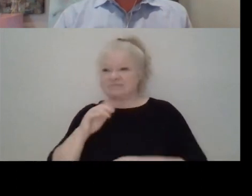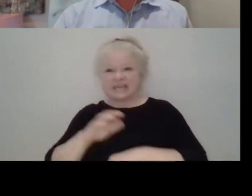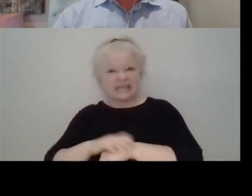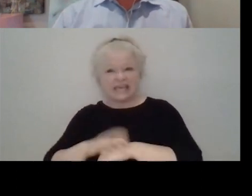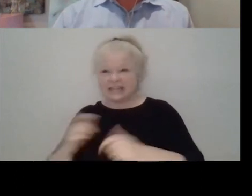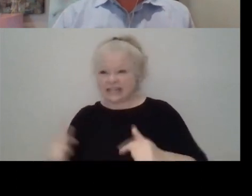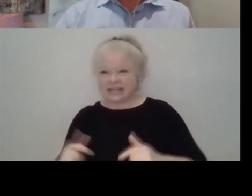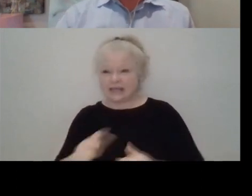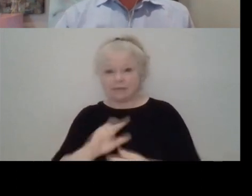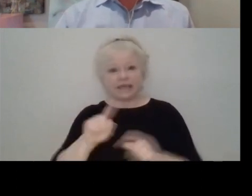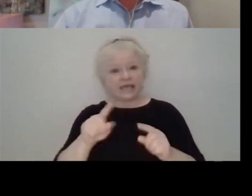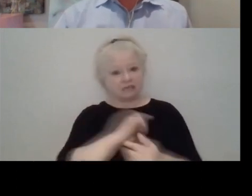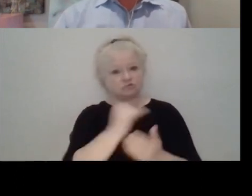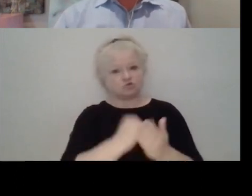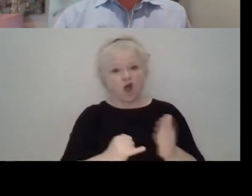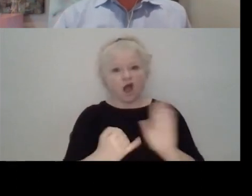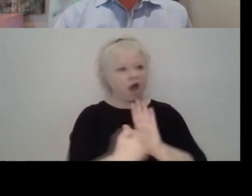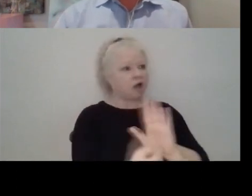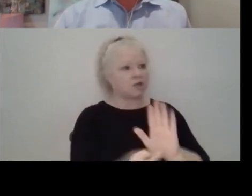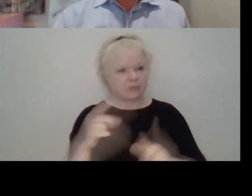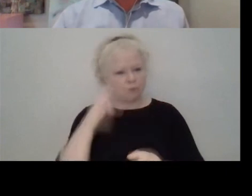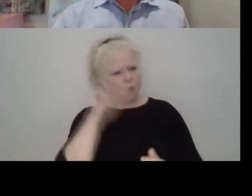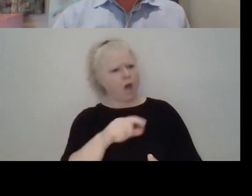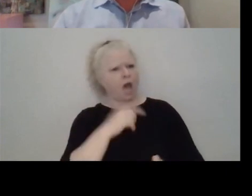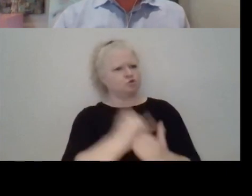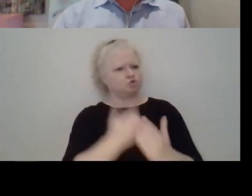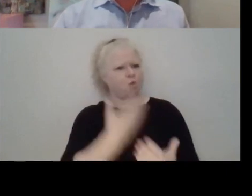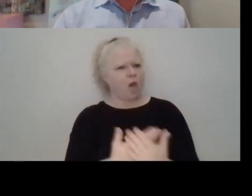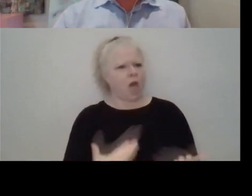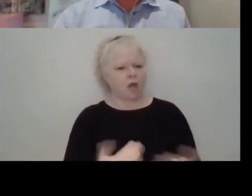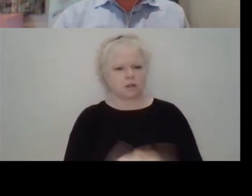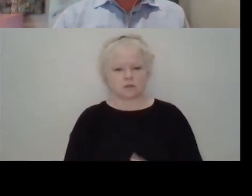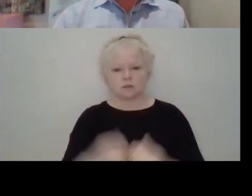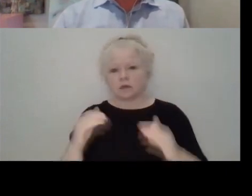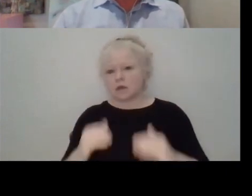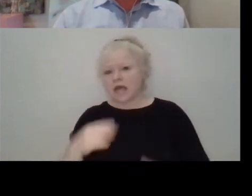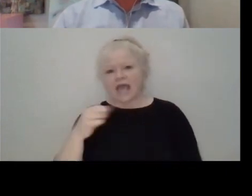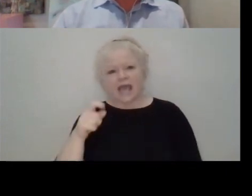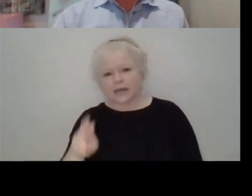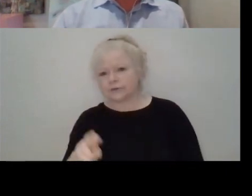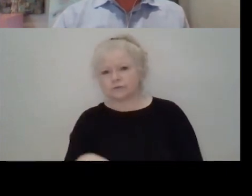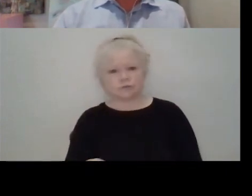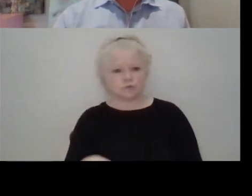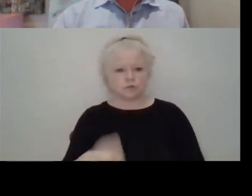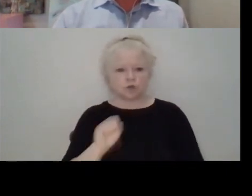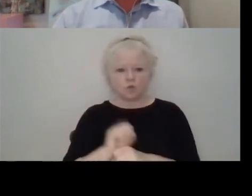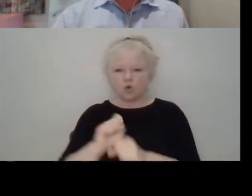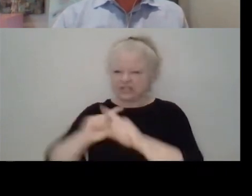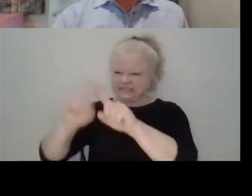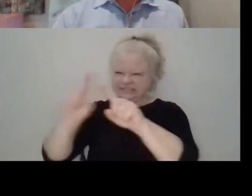an amazing sketcher and everyone took notice of that. And, you know, Héctor in that very, working in all